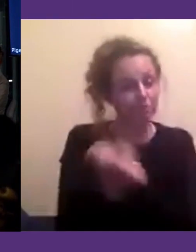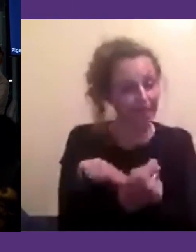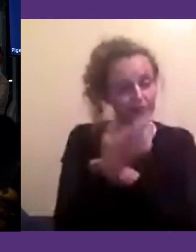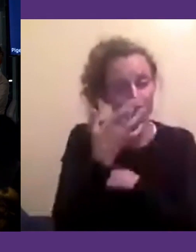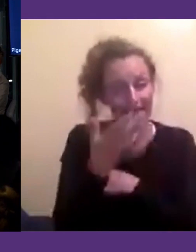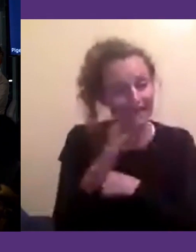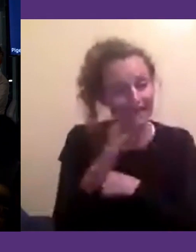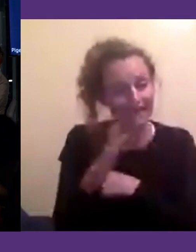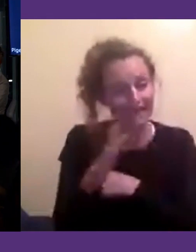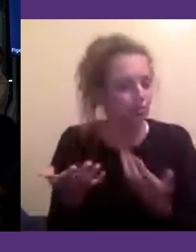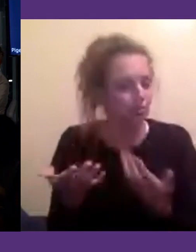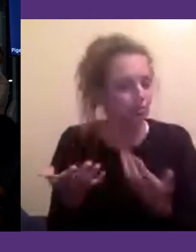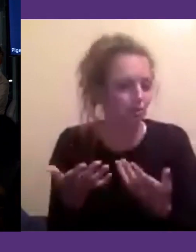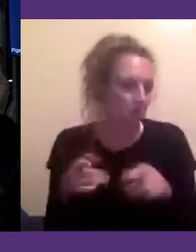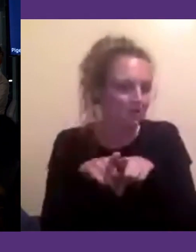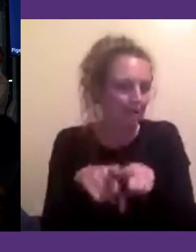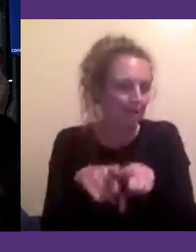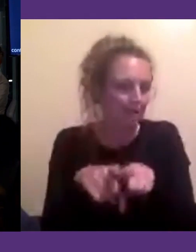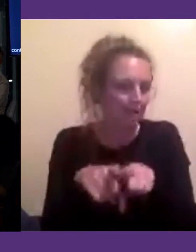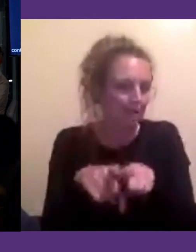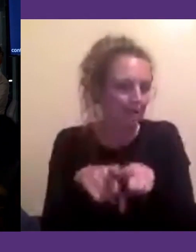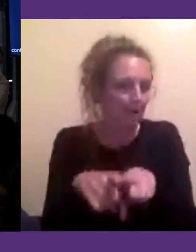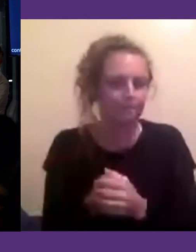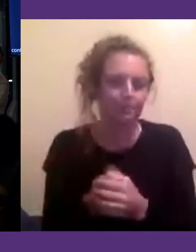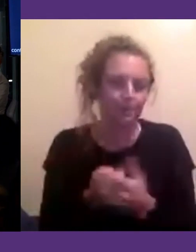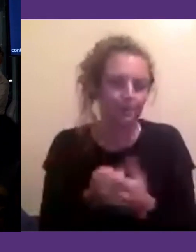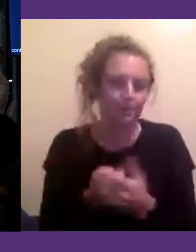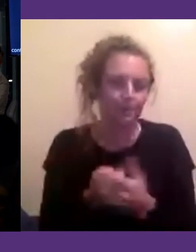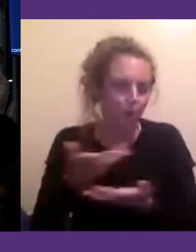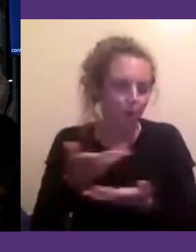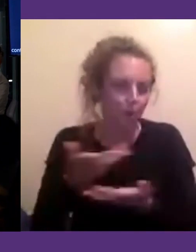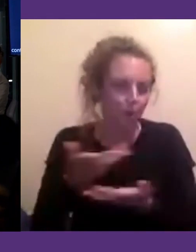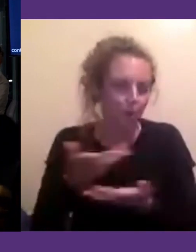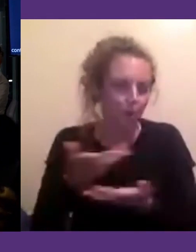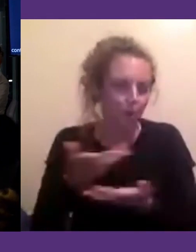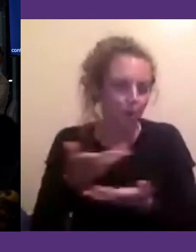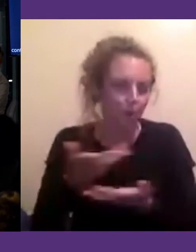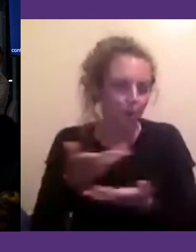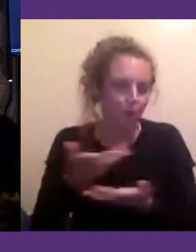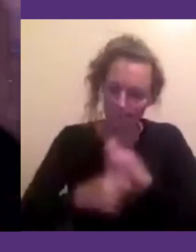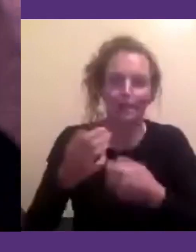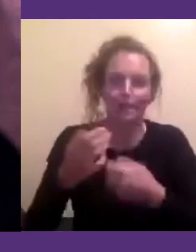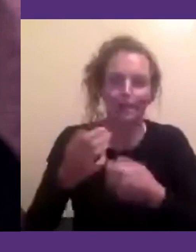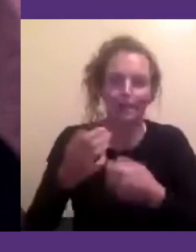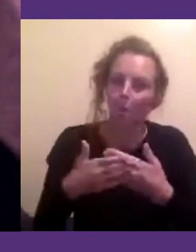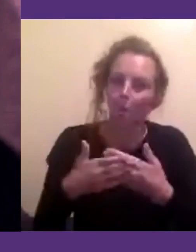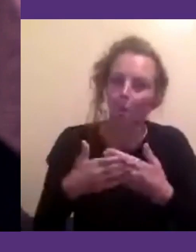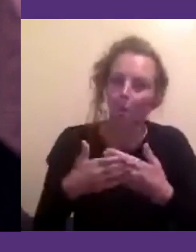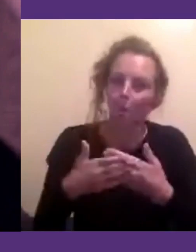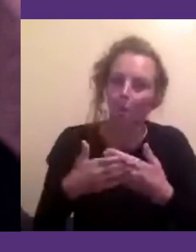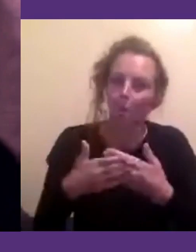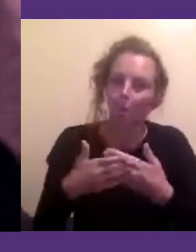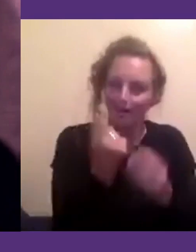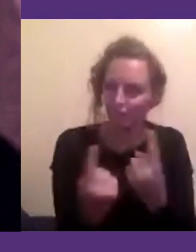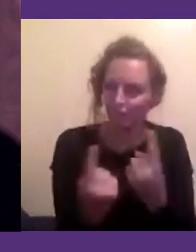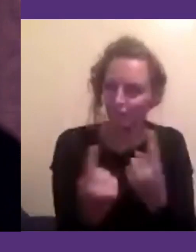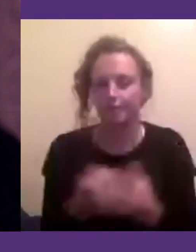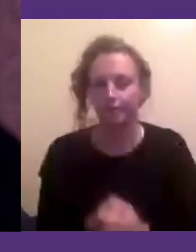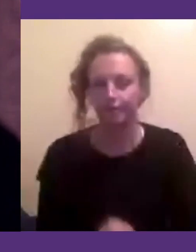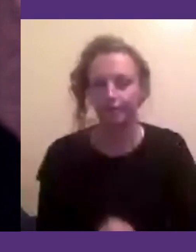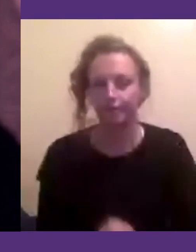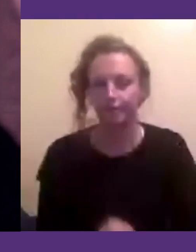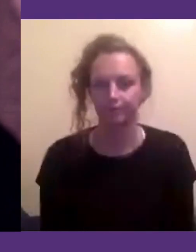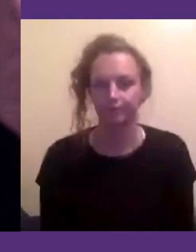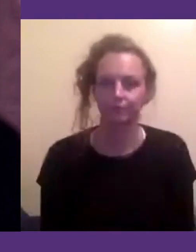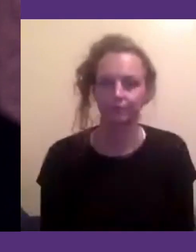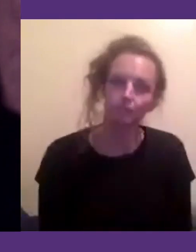conversation changing? Like Loose Women, you mentioned, those sorts of programs, which are totally mainstream. Yeah. Yes and no. Some shows are doing it better than others. Could you tell